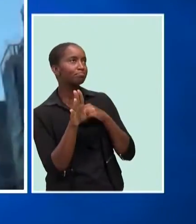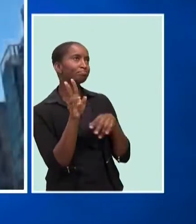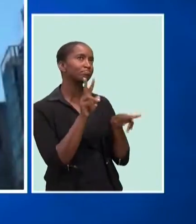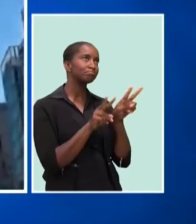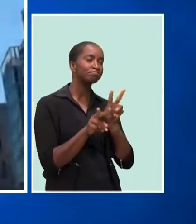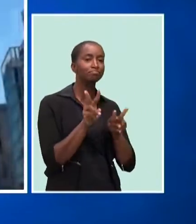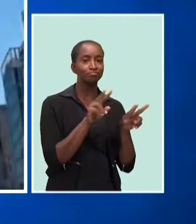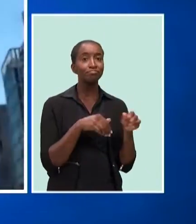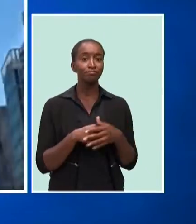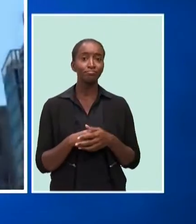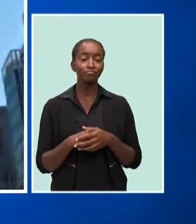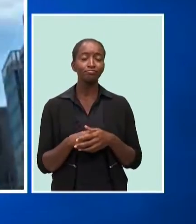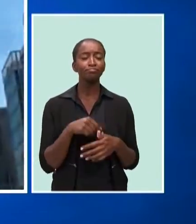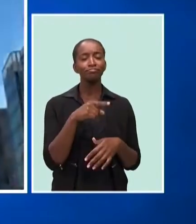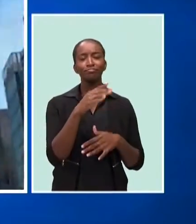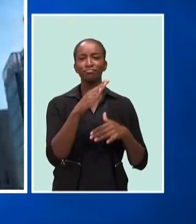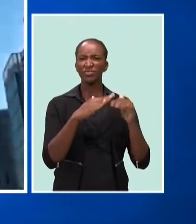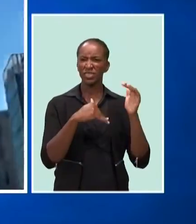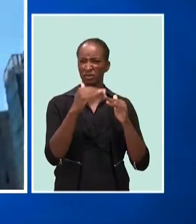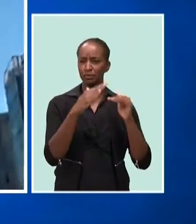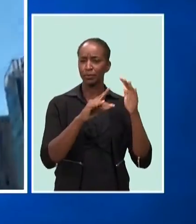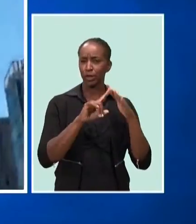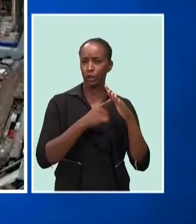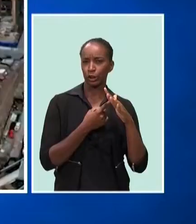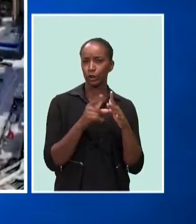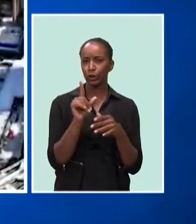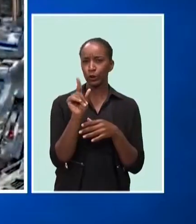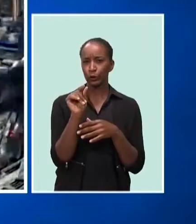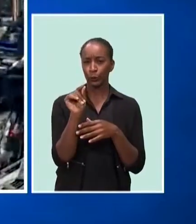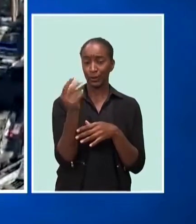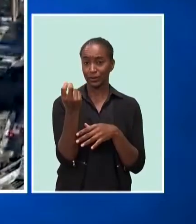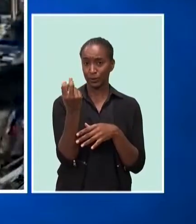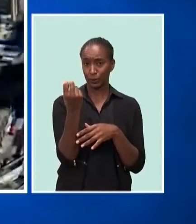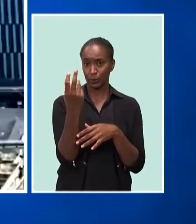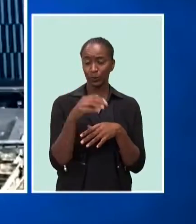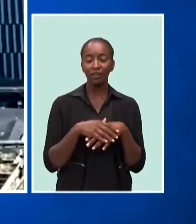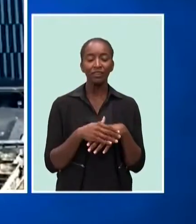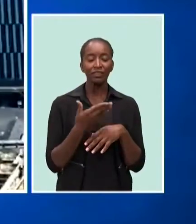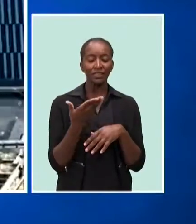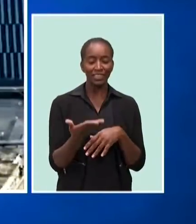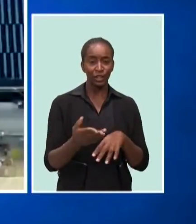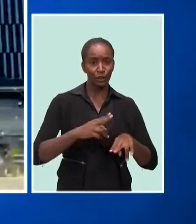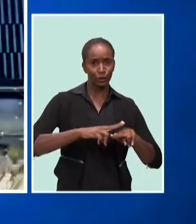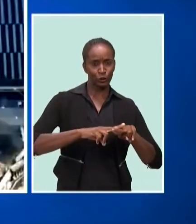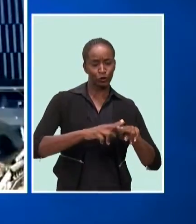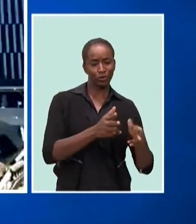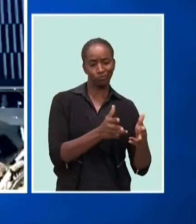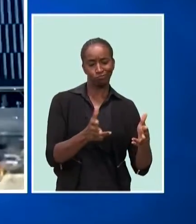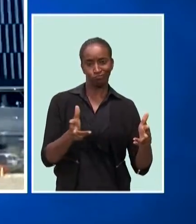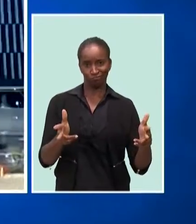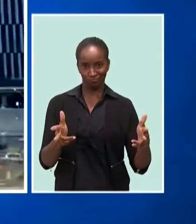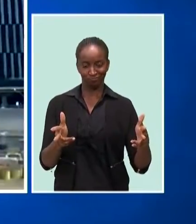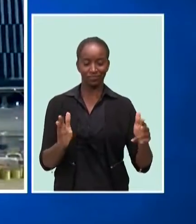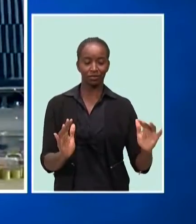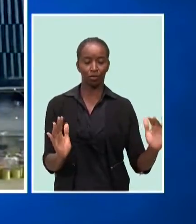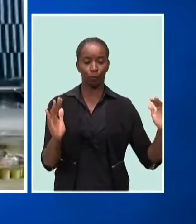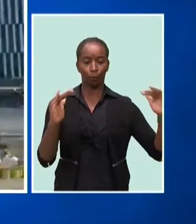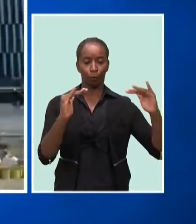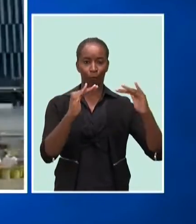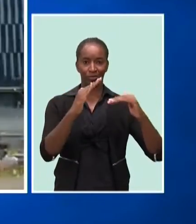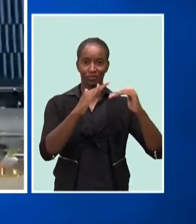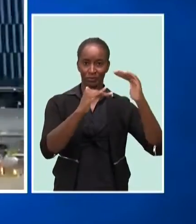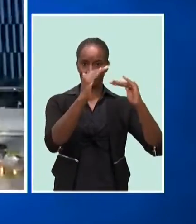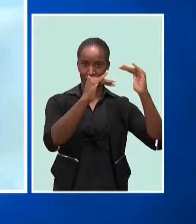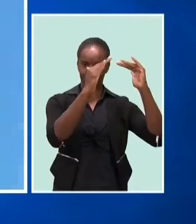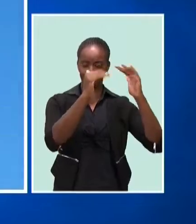began in December 2012 on top of still active train yards. The brainchild of a former mayor, Hudson Yards